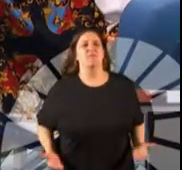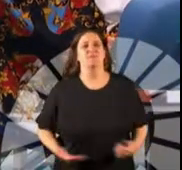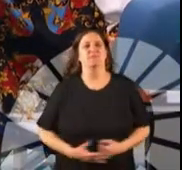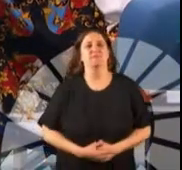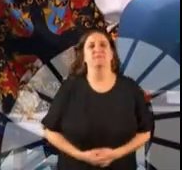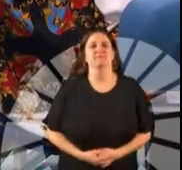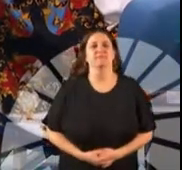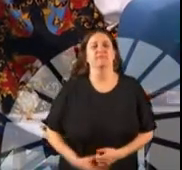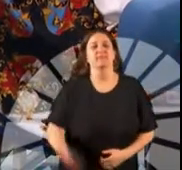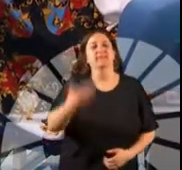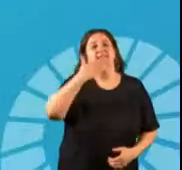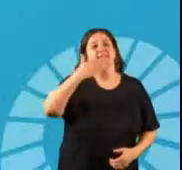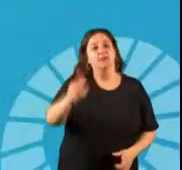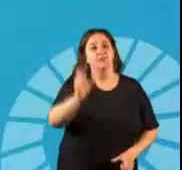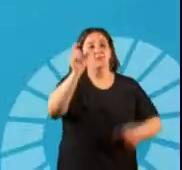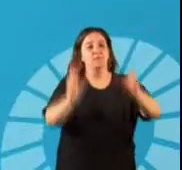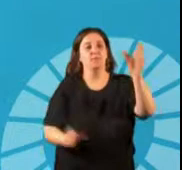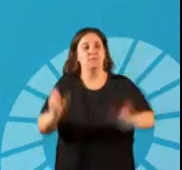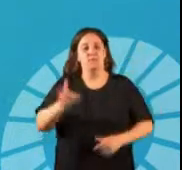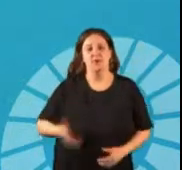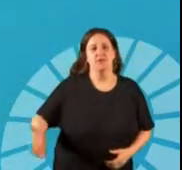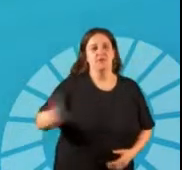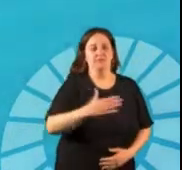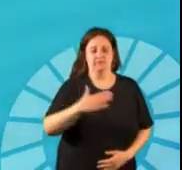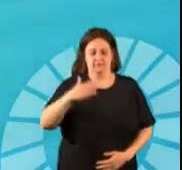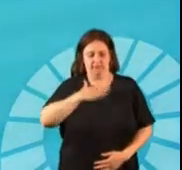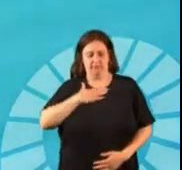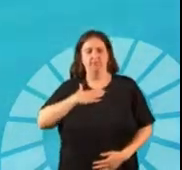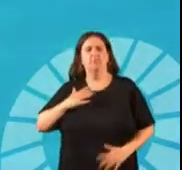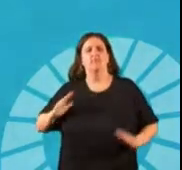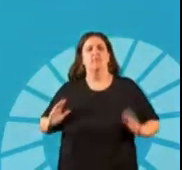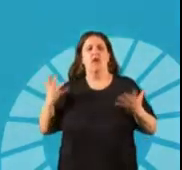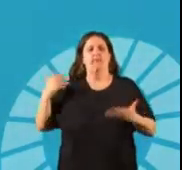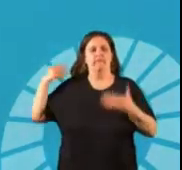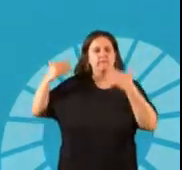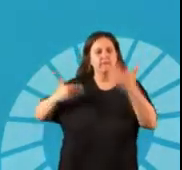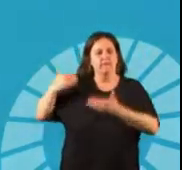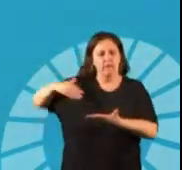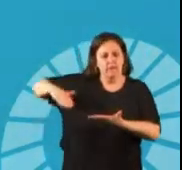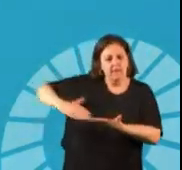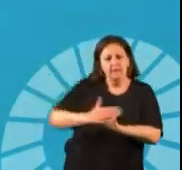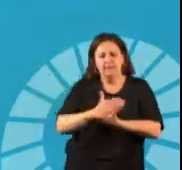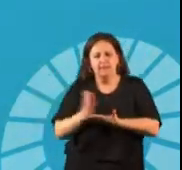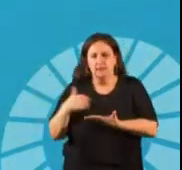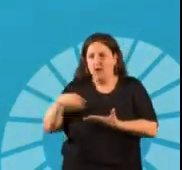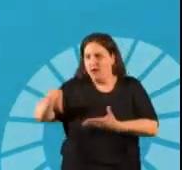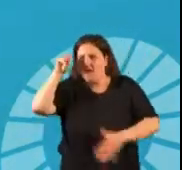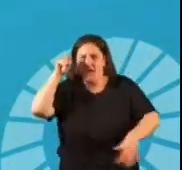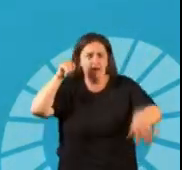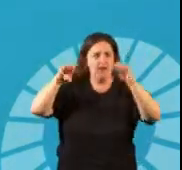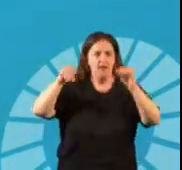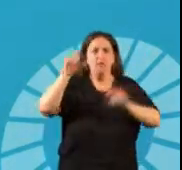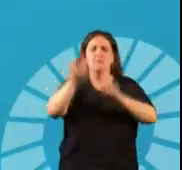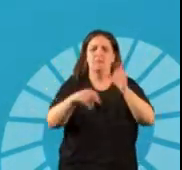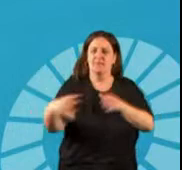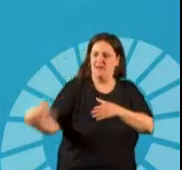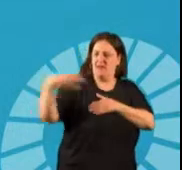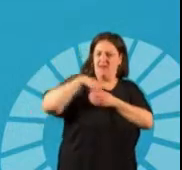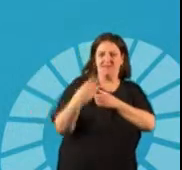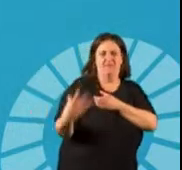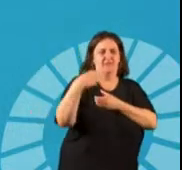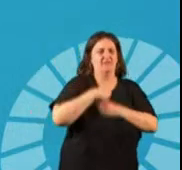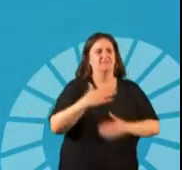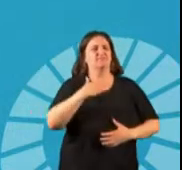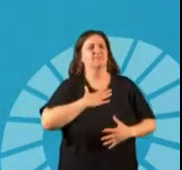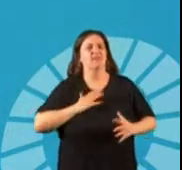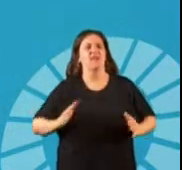at this now for almost a decade, but not nearly as long as you in this room. And I realize and recognize that philanthropy